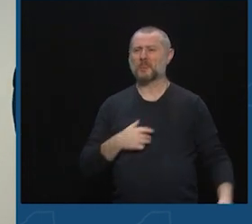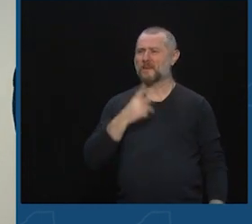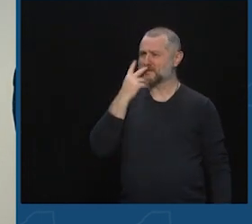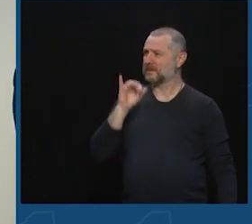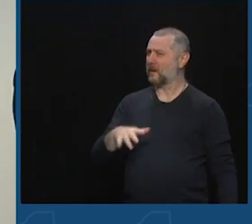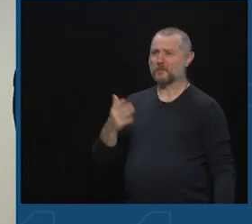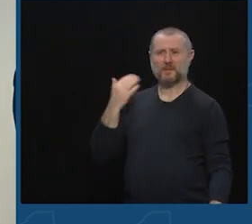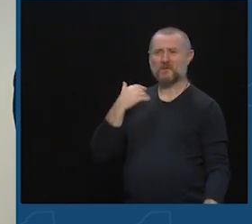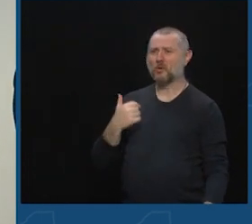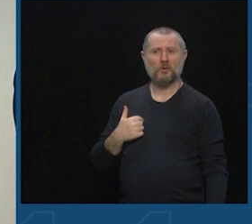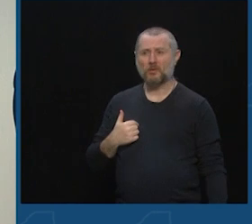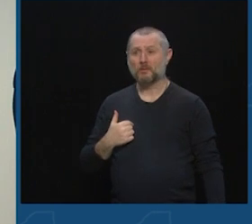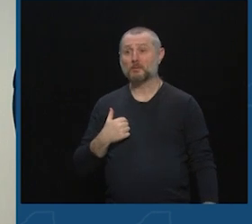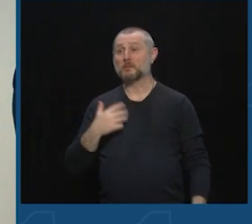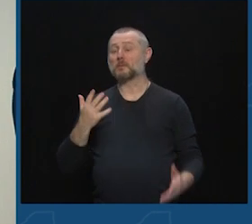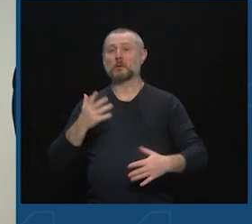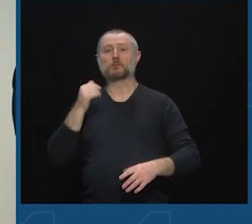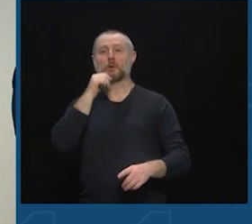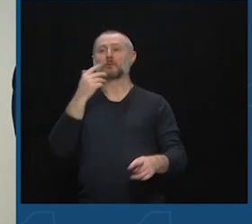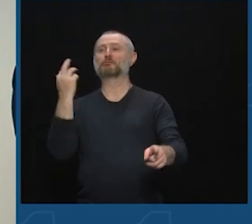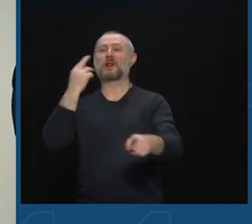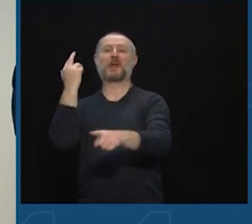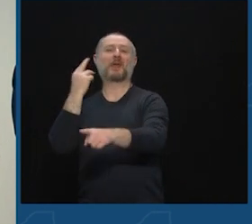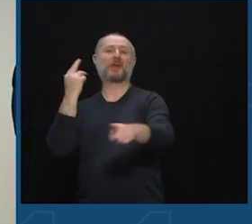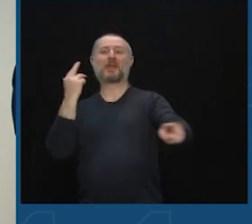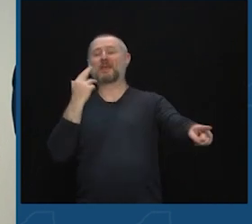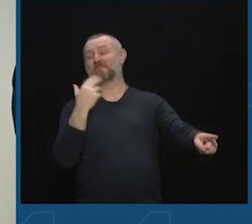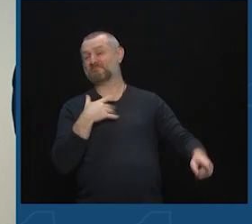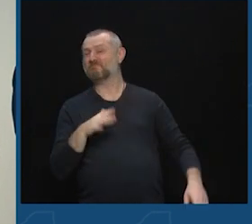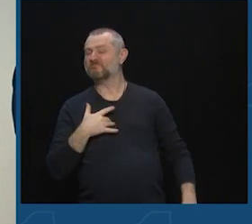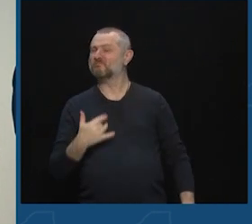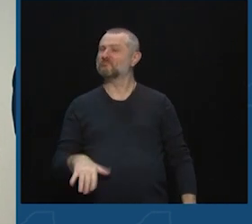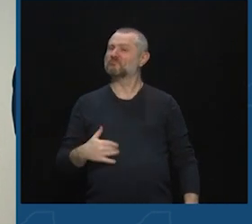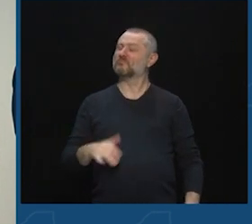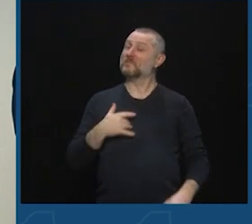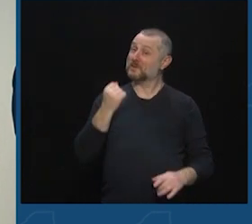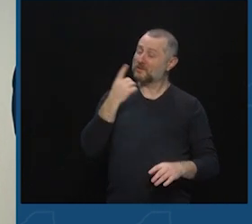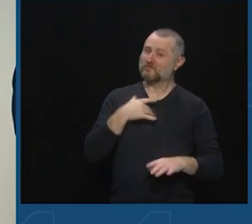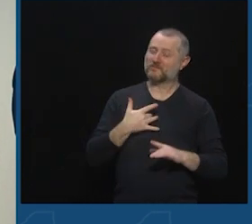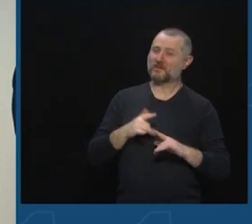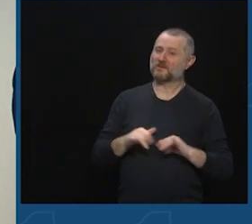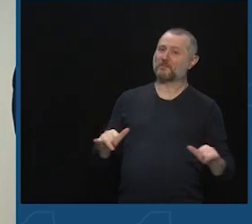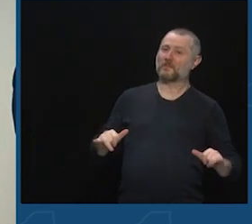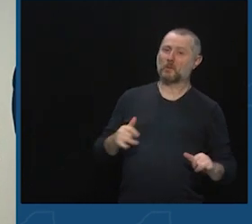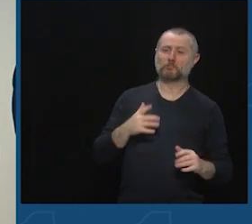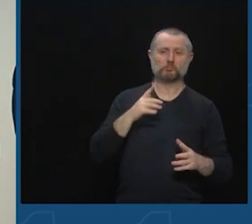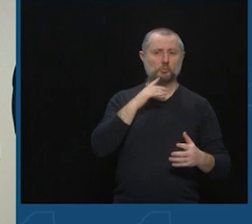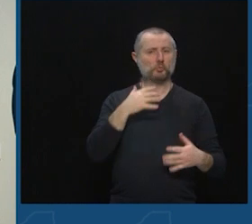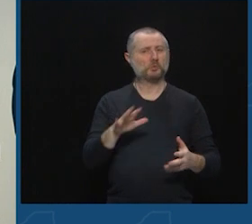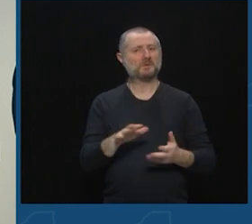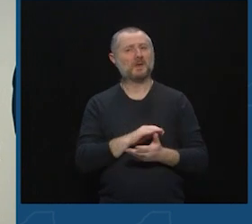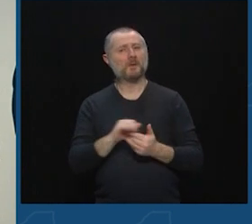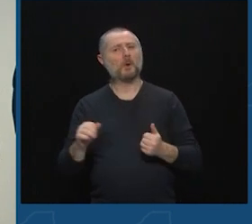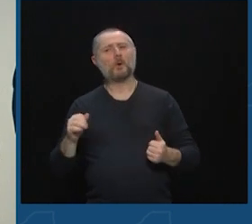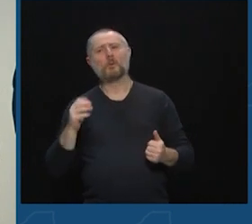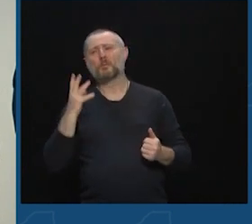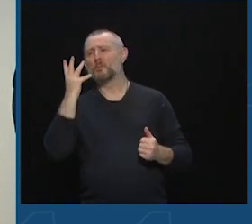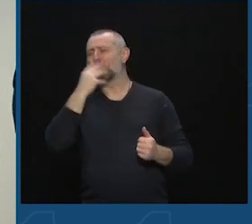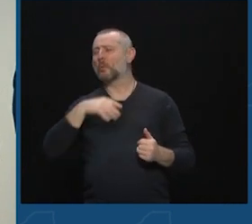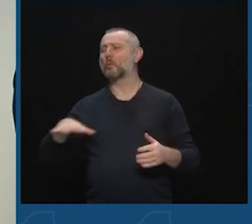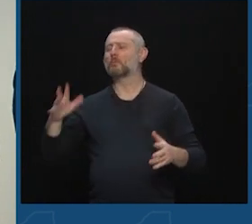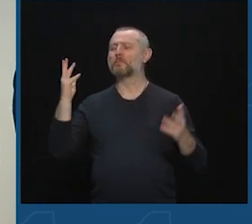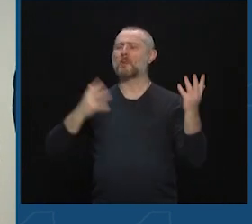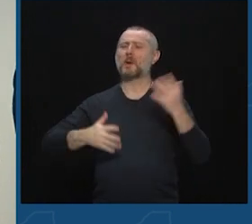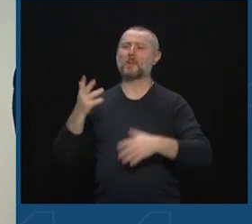that everybody else appreciates that. But also, it is also heartbreaking to see the damage that is done to all the beautiful trees. I mean, this is one of the